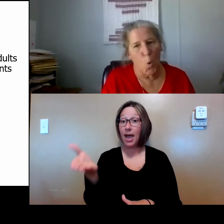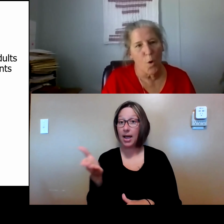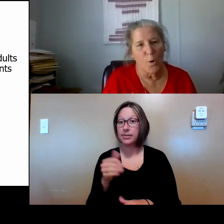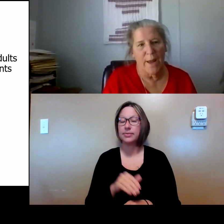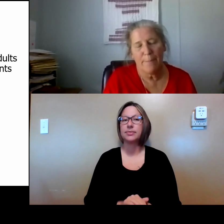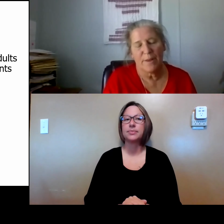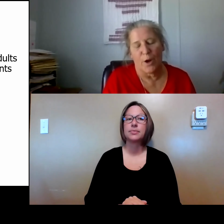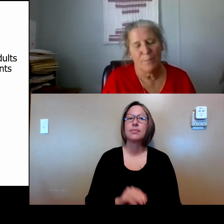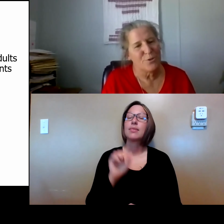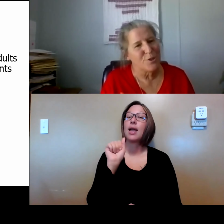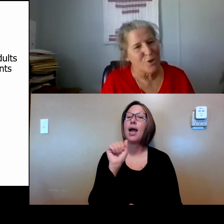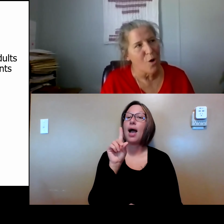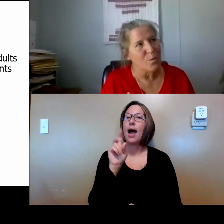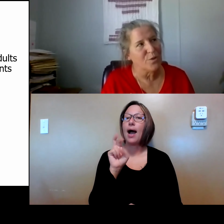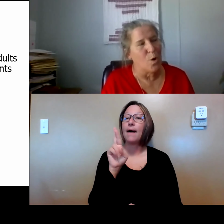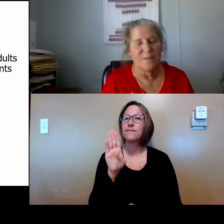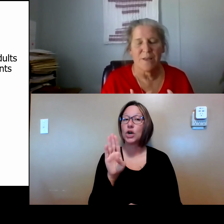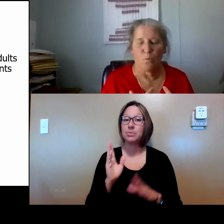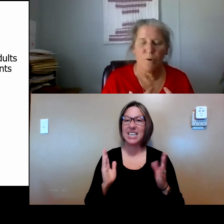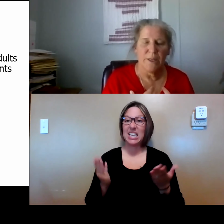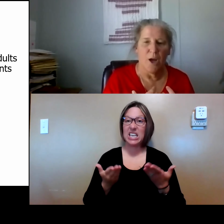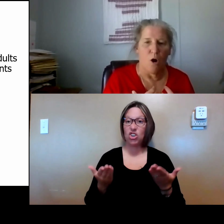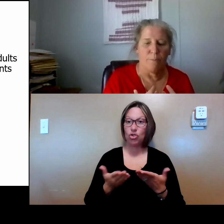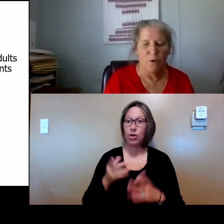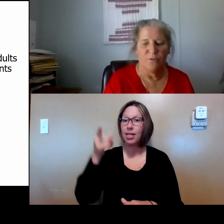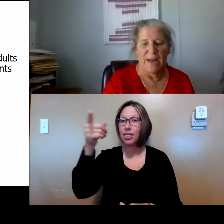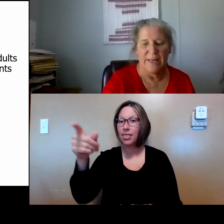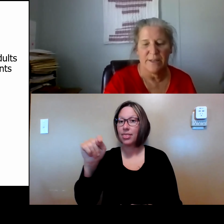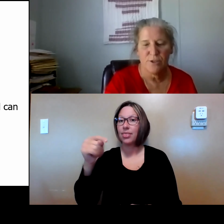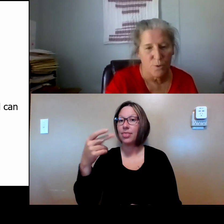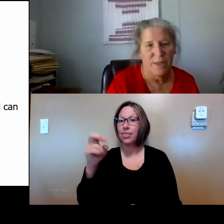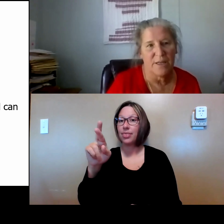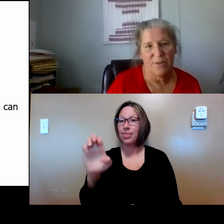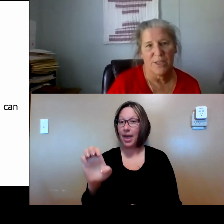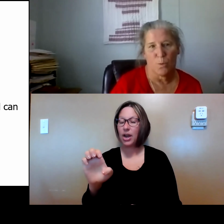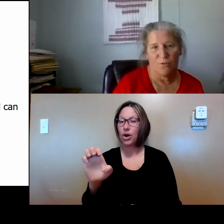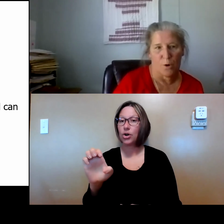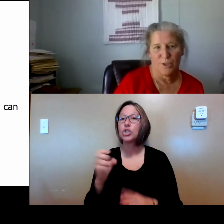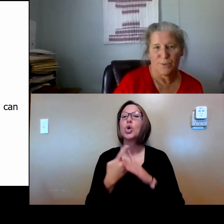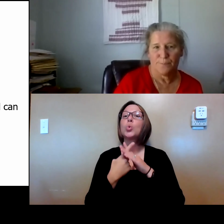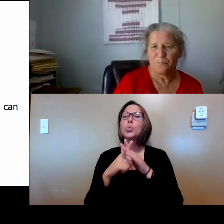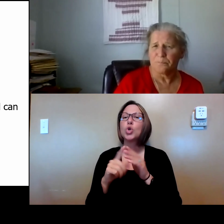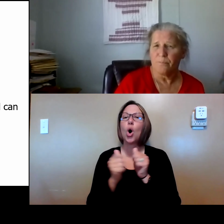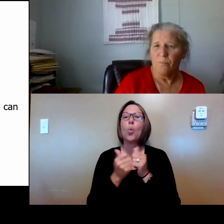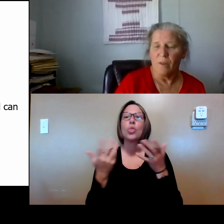there's core vocabulary, but you start with the ones that really are motivating to the individual